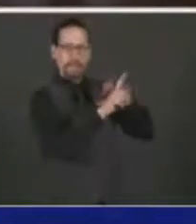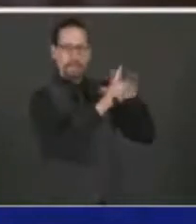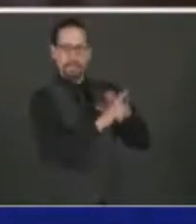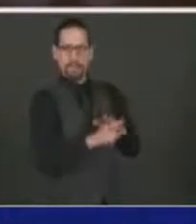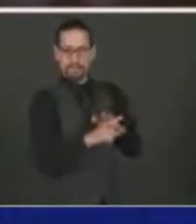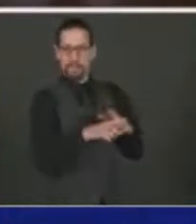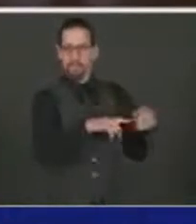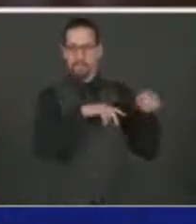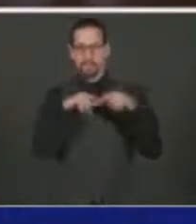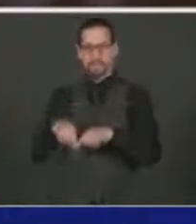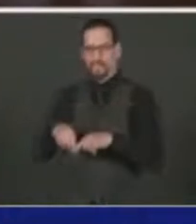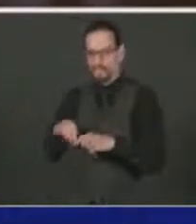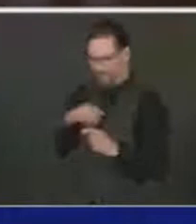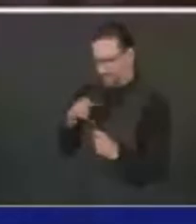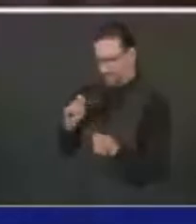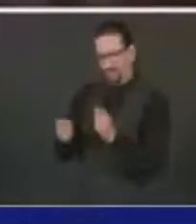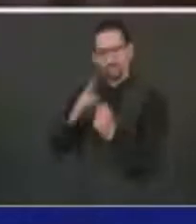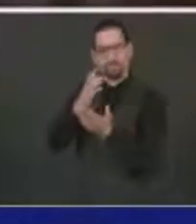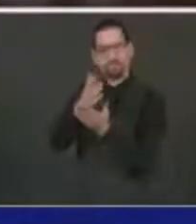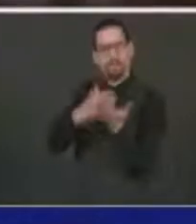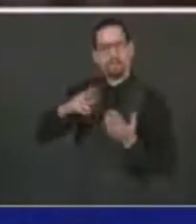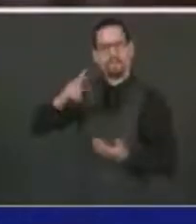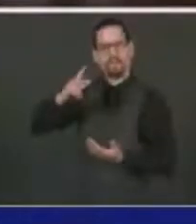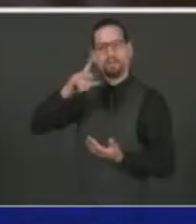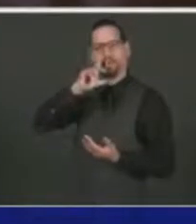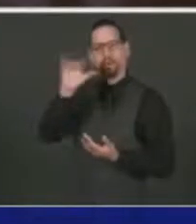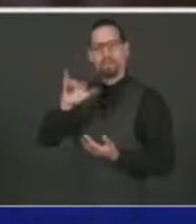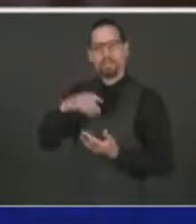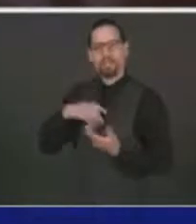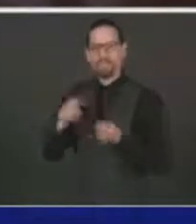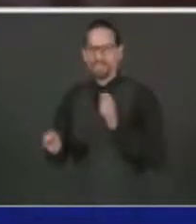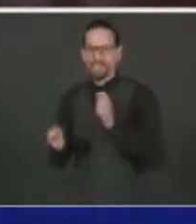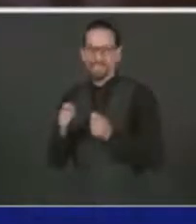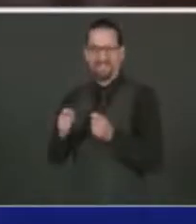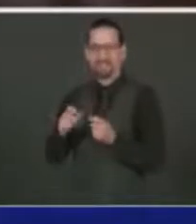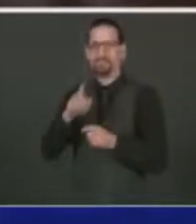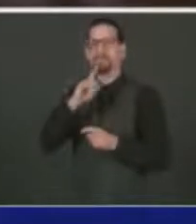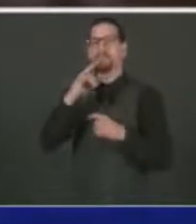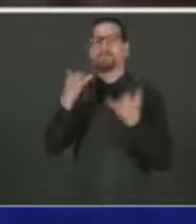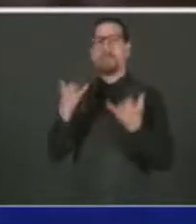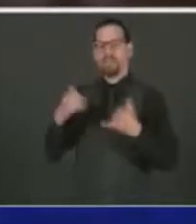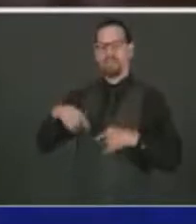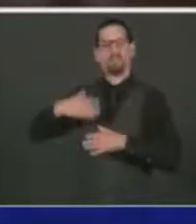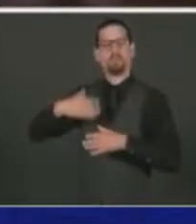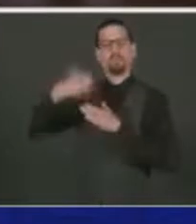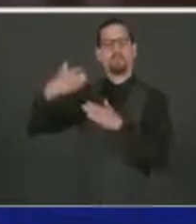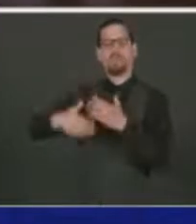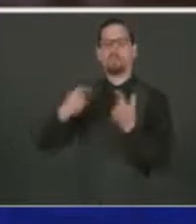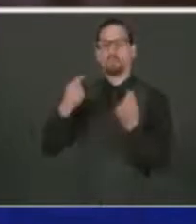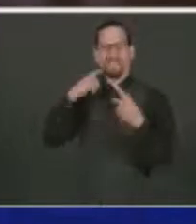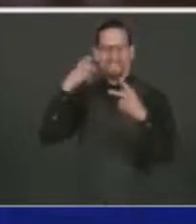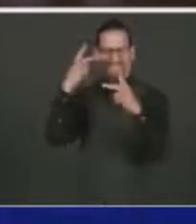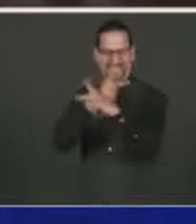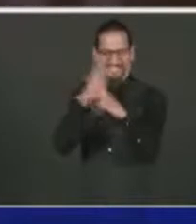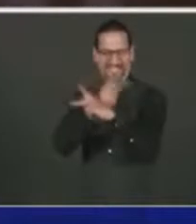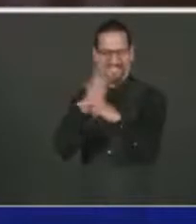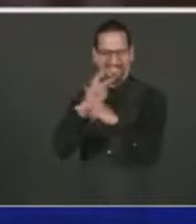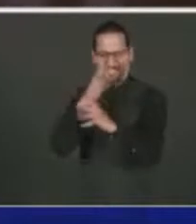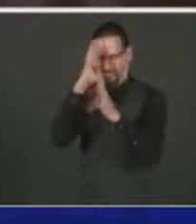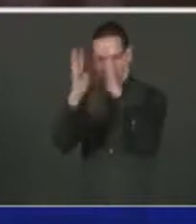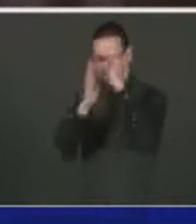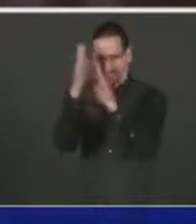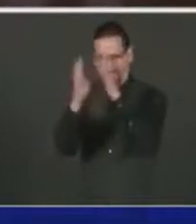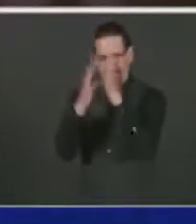little bit more work, and I'll be back Monday with clear details on when phase 3 begins and exactly what it's going to look